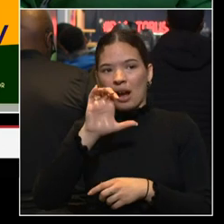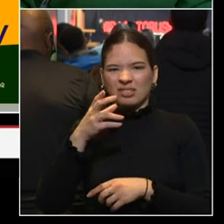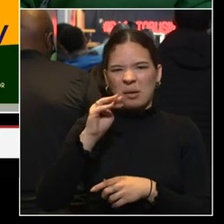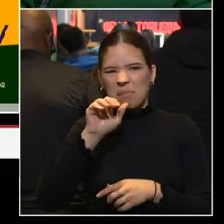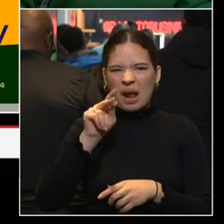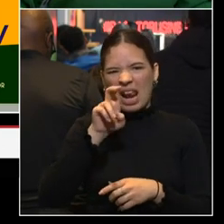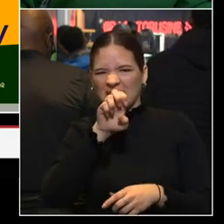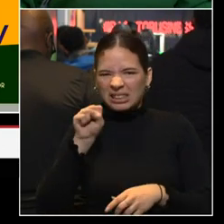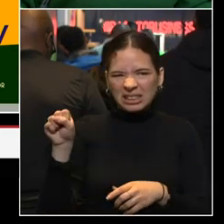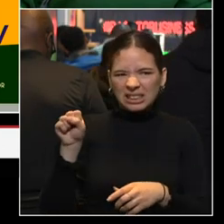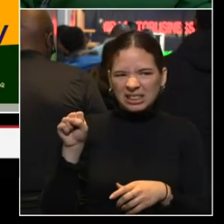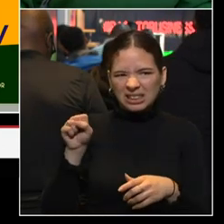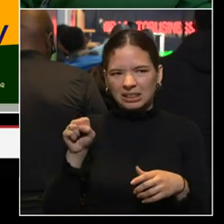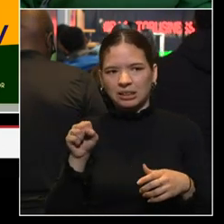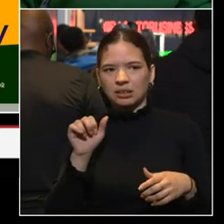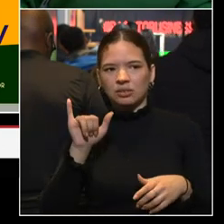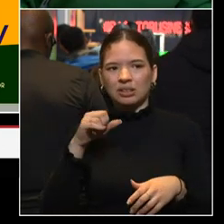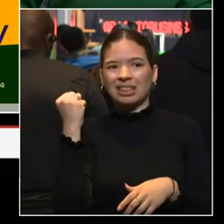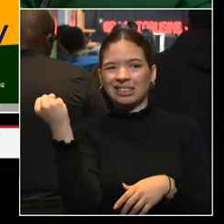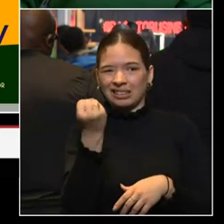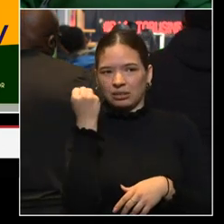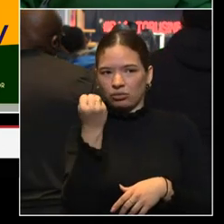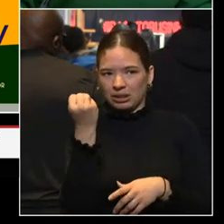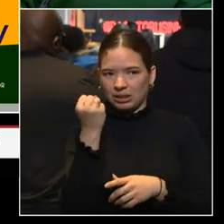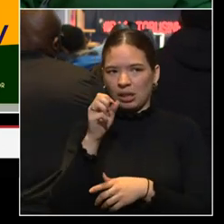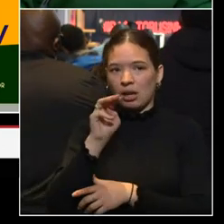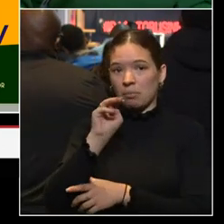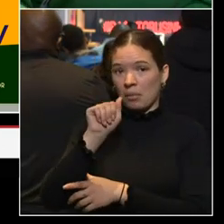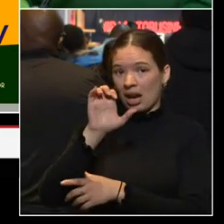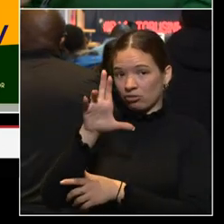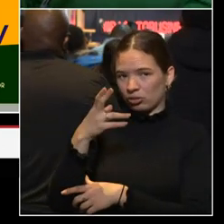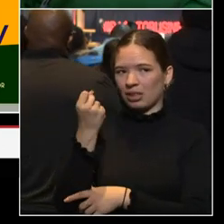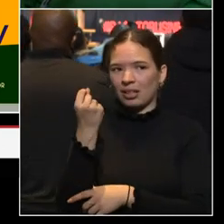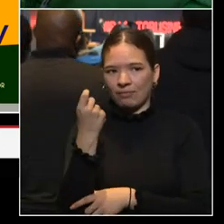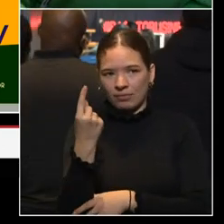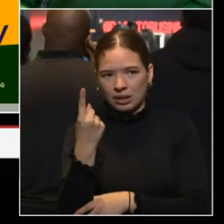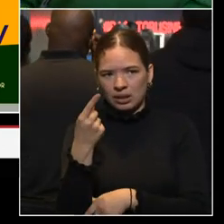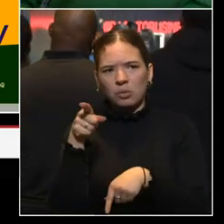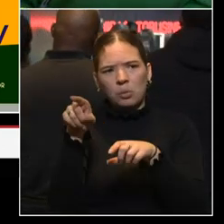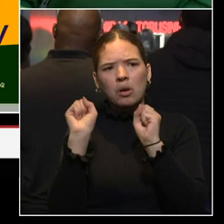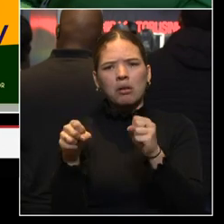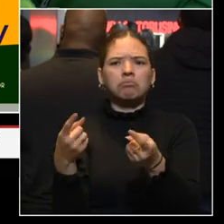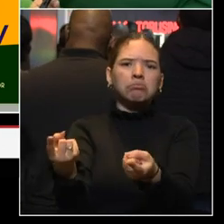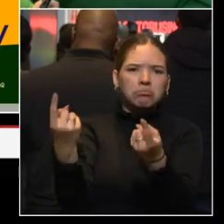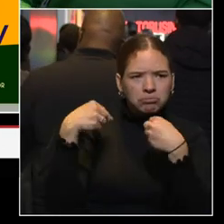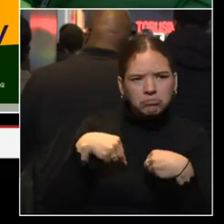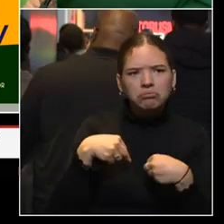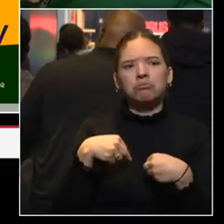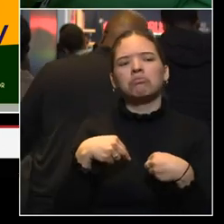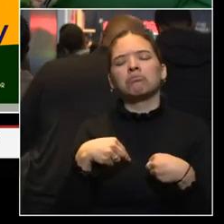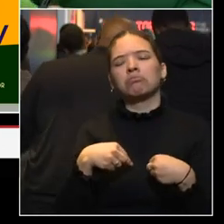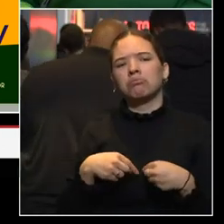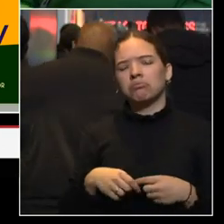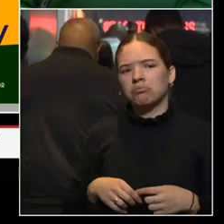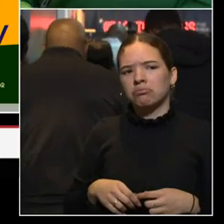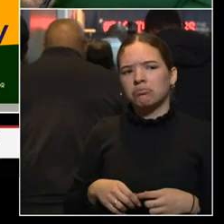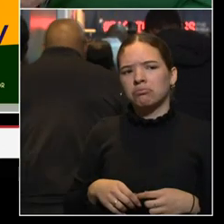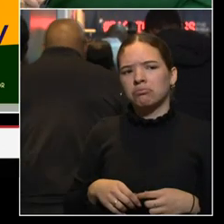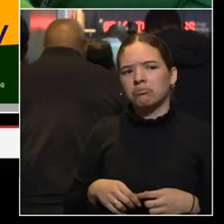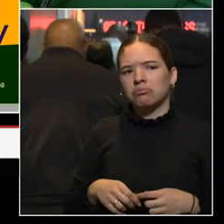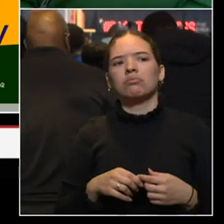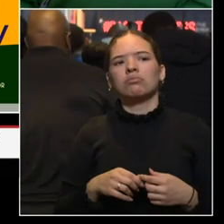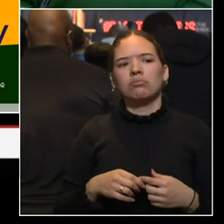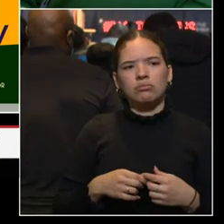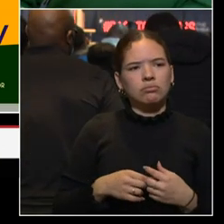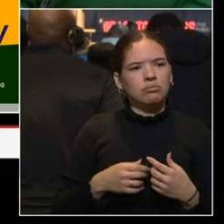we will be Saturday, March 11th. You can come all the way through Saturday night with yourself and your parent if you